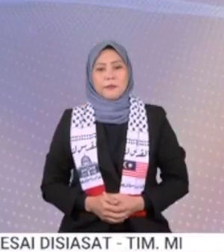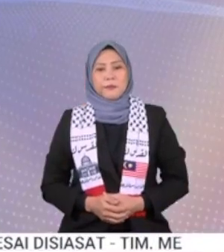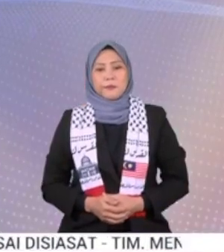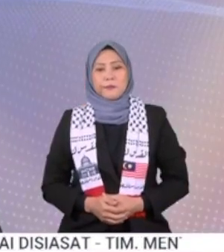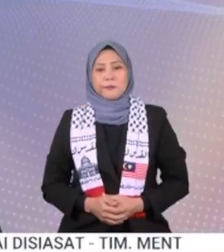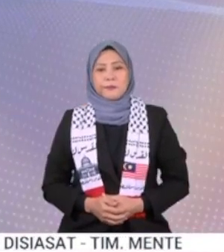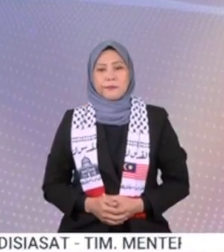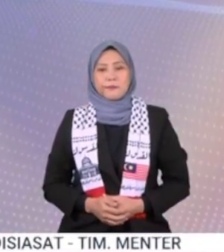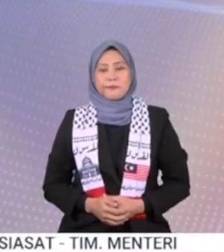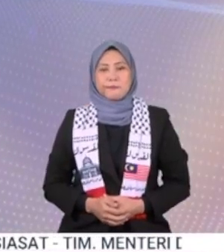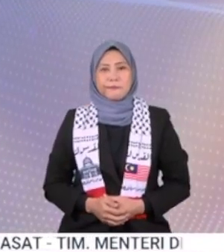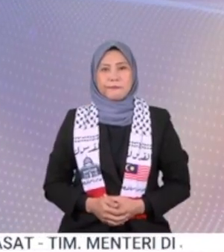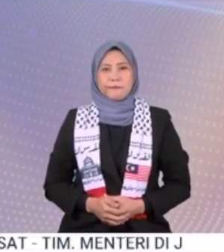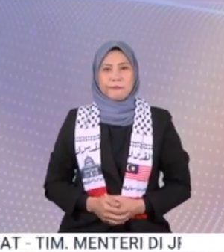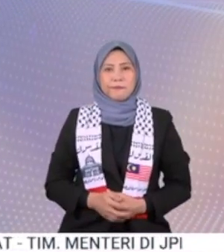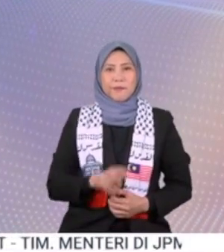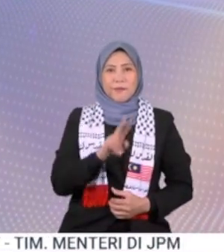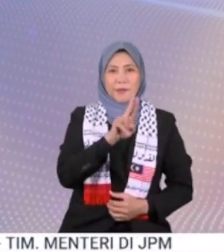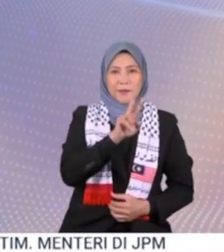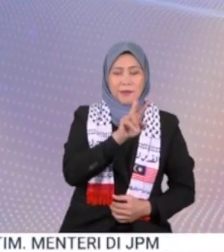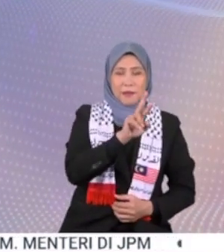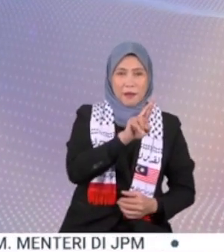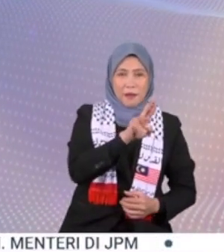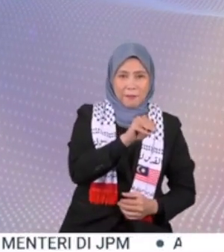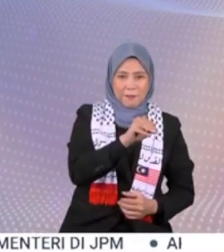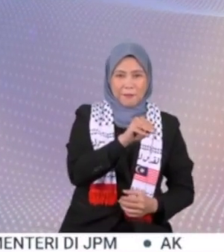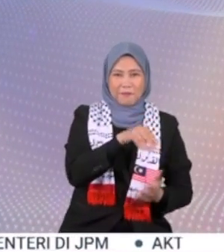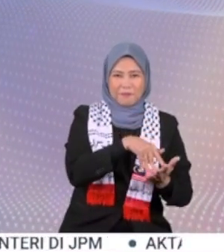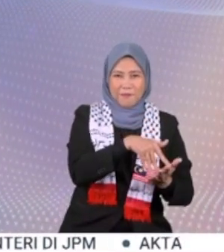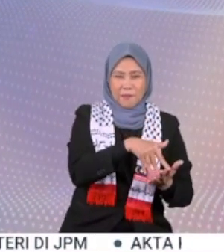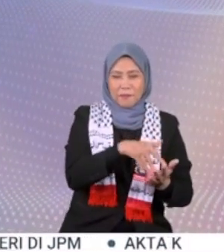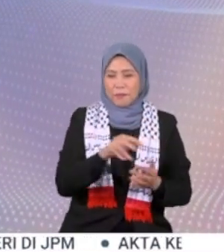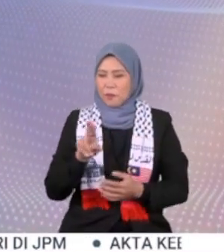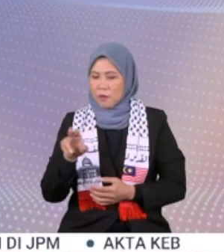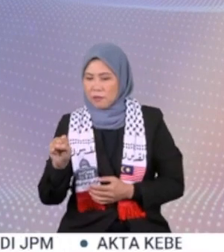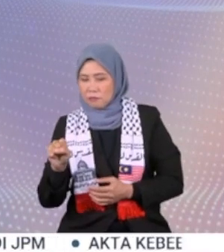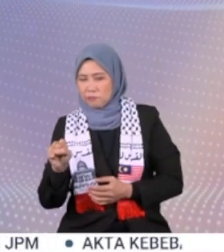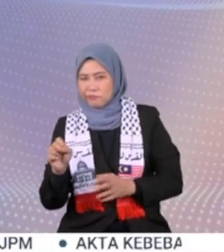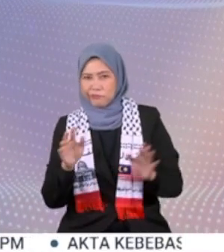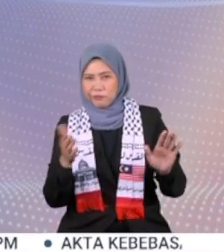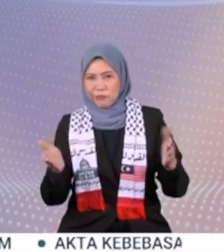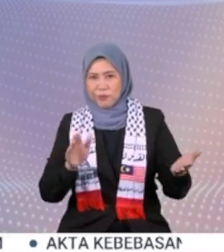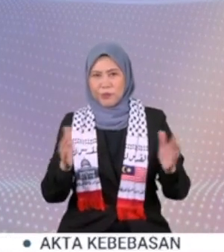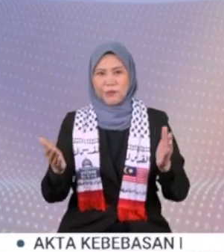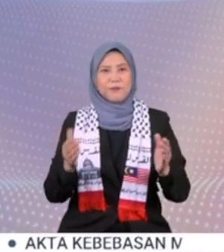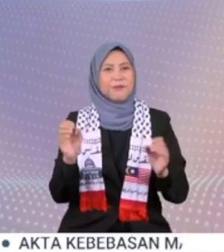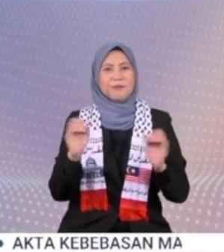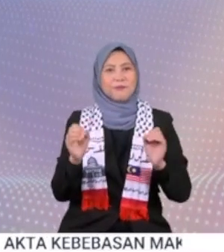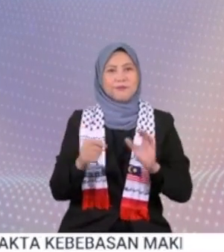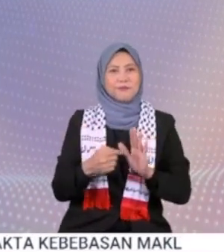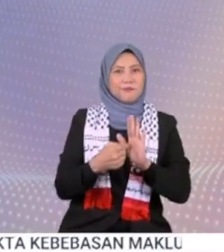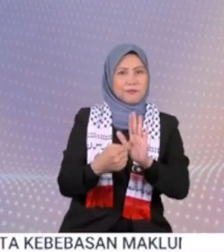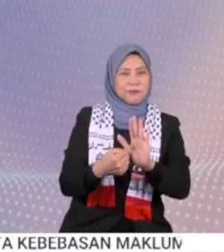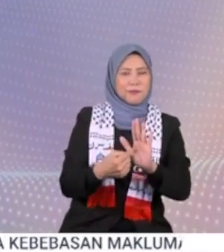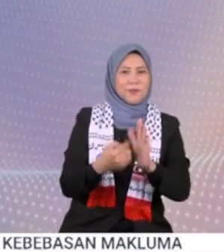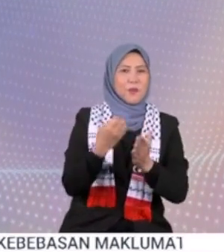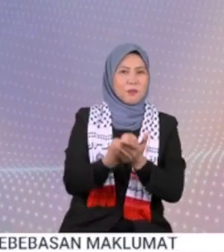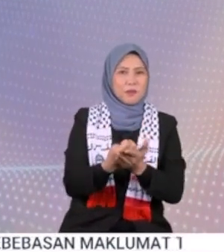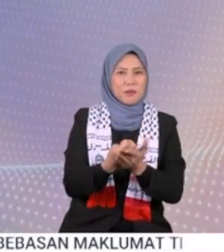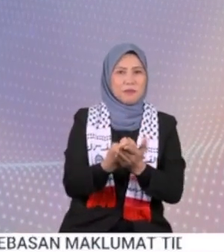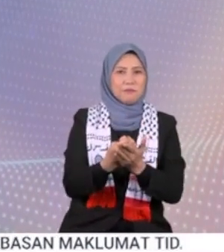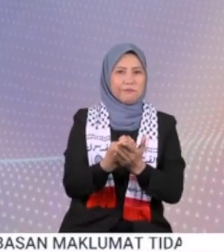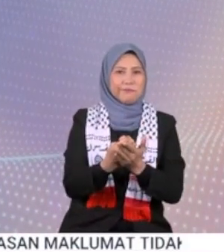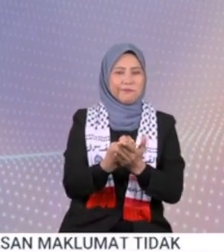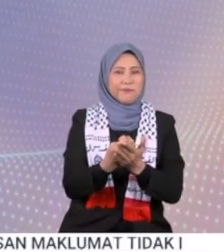nantalingi prestasi Ringgit yang lemah berbanding dolar Amerika tidak mencerminkan kedudukan sebenar ekonomi negara jelas timbalan menteri